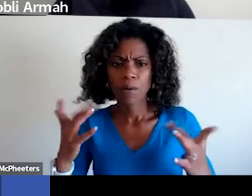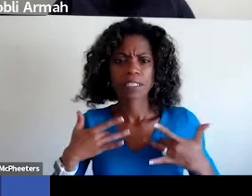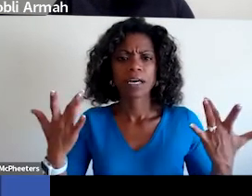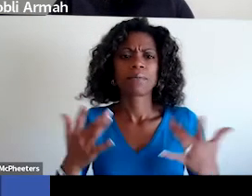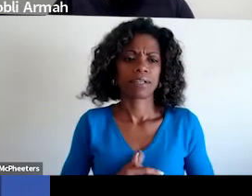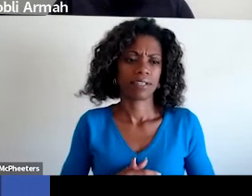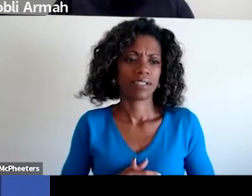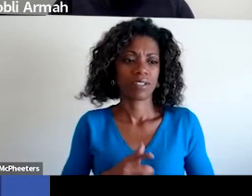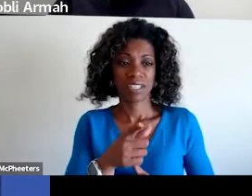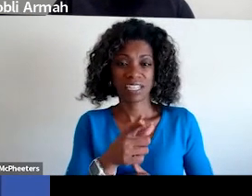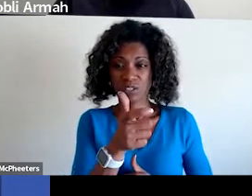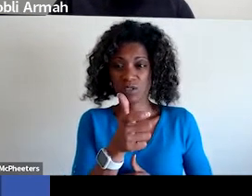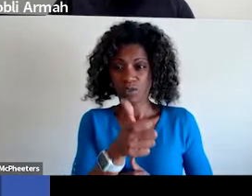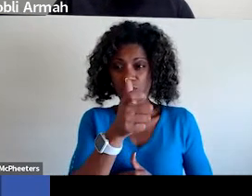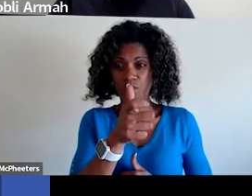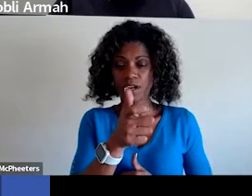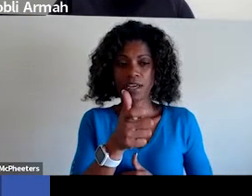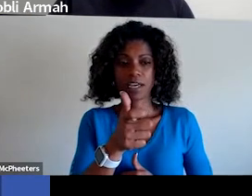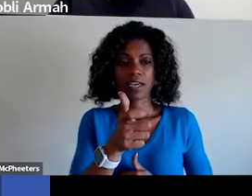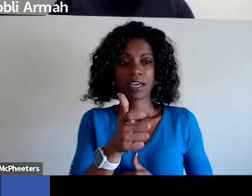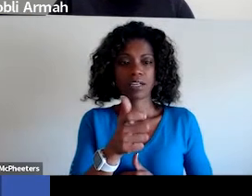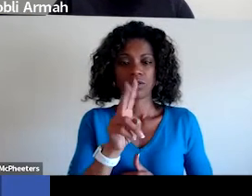code. You can go directly to the site and enter in